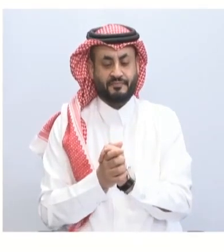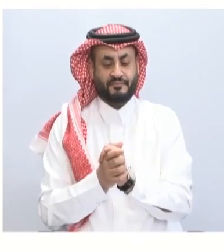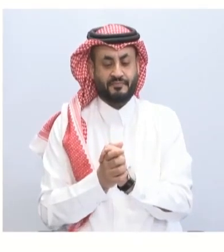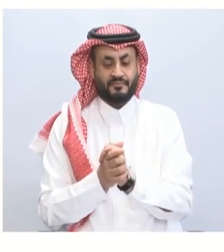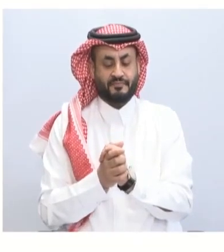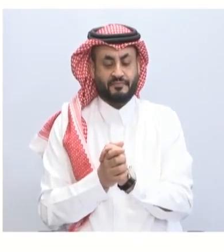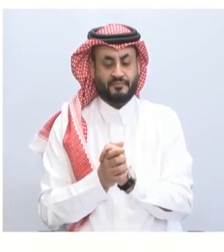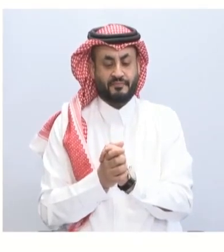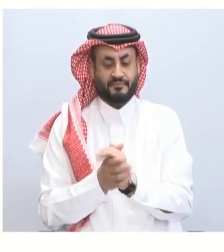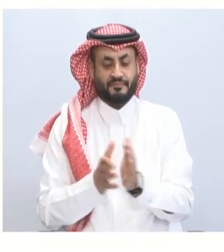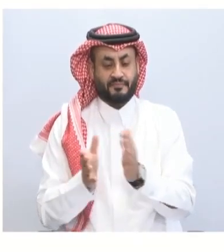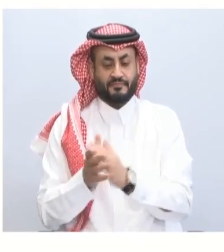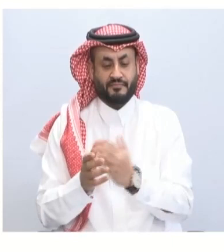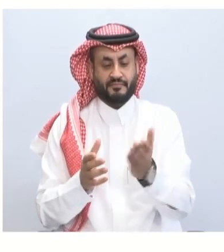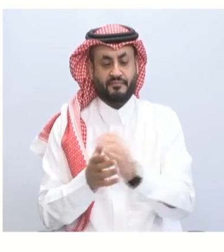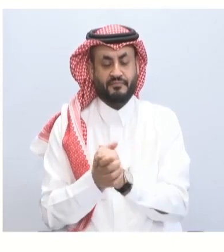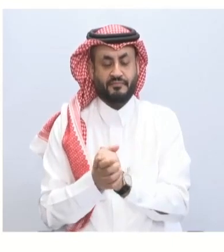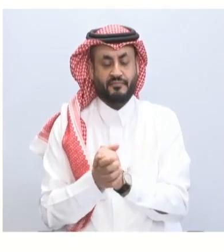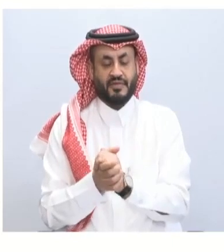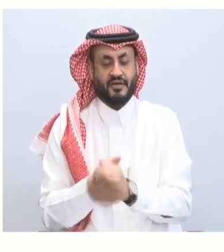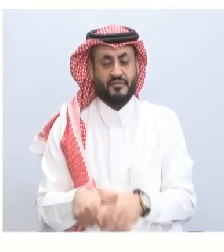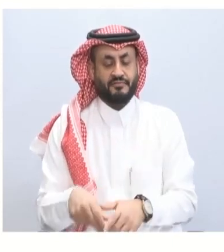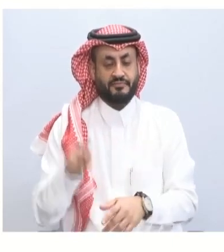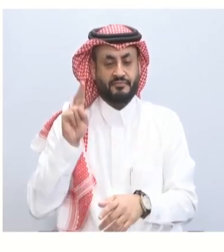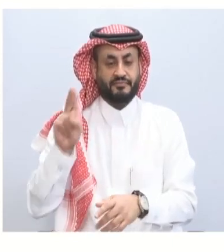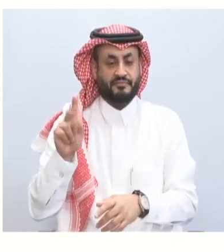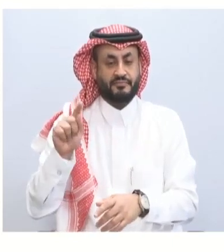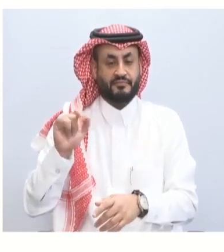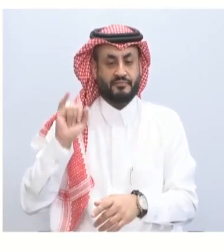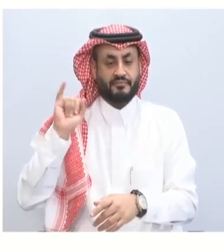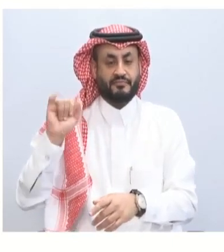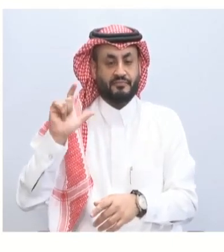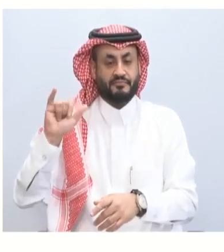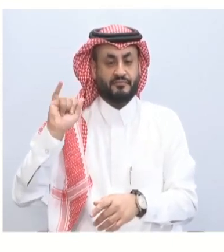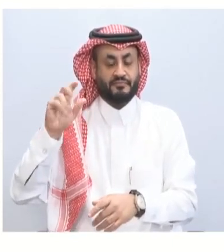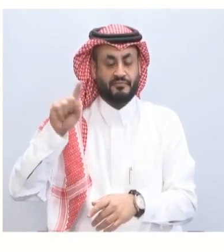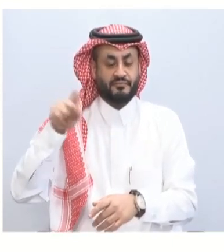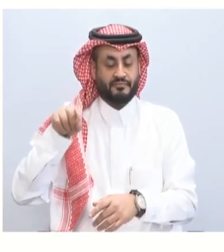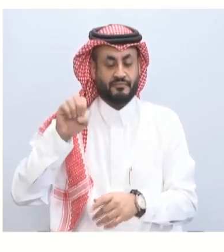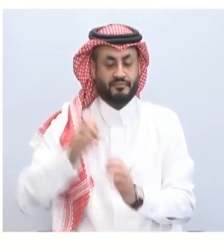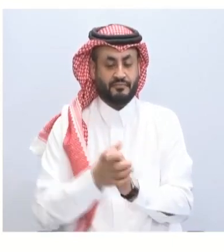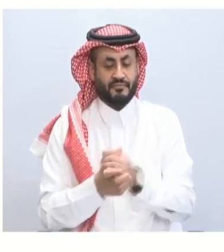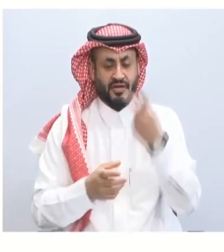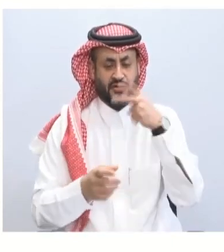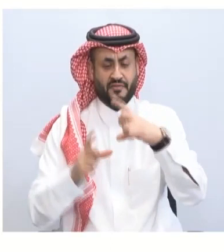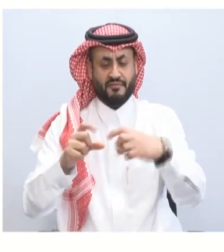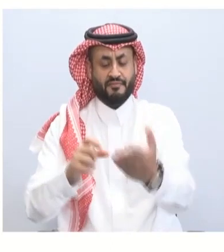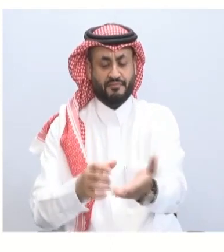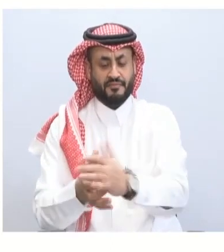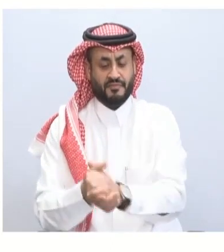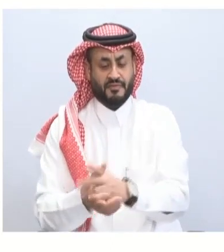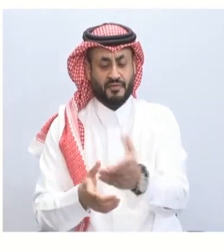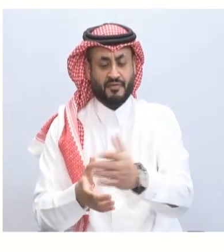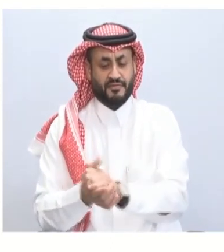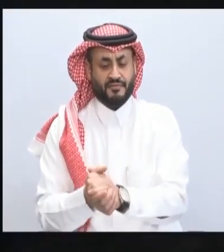We have also the word utilize. Now, utilize here, we're going to see a picture here. Now you can see that there are these